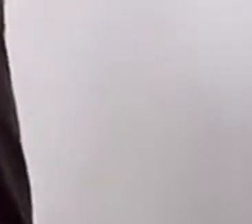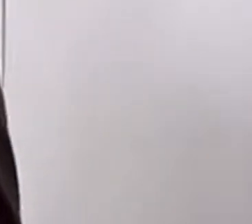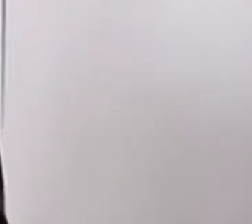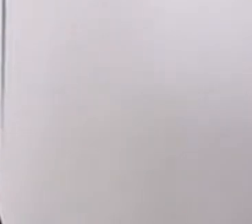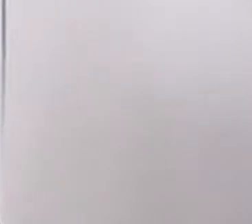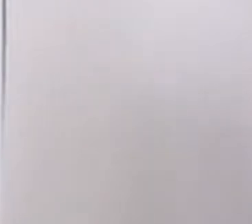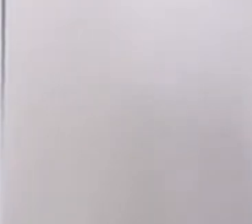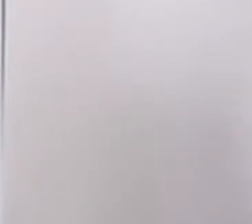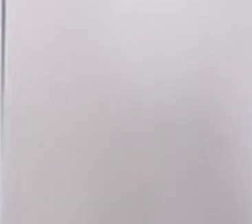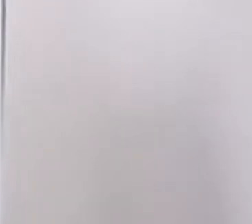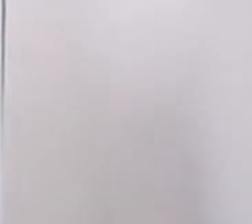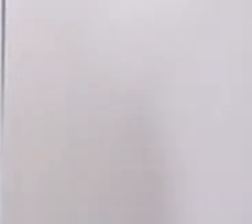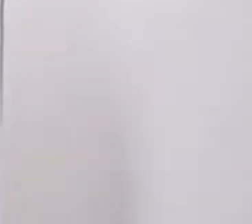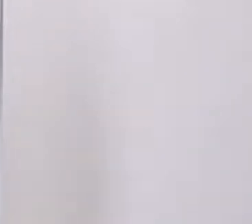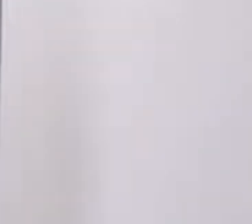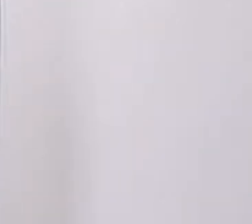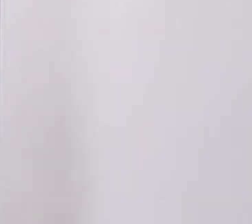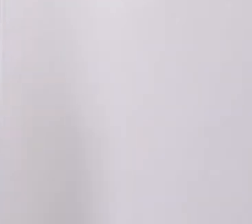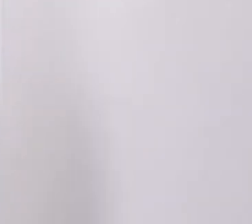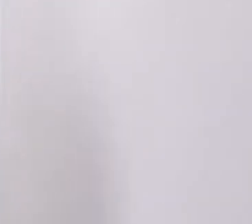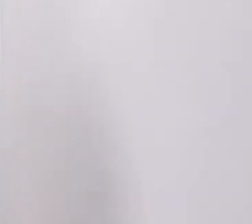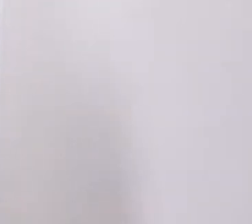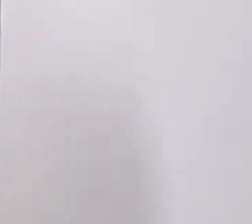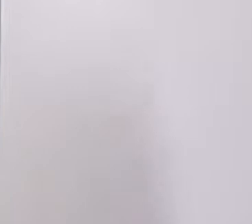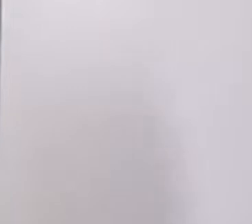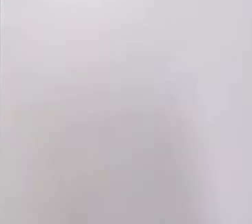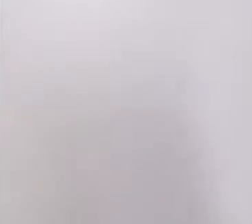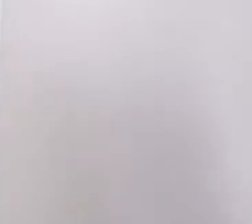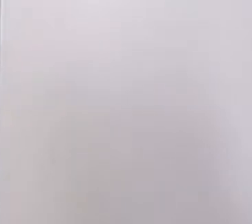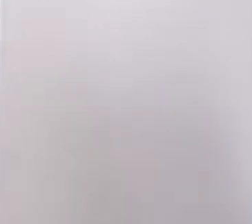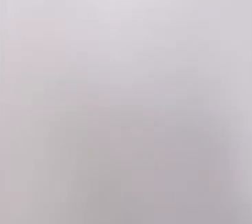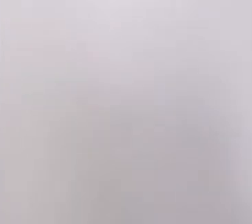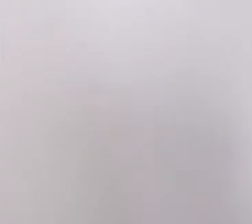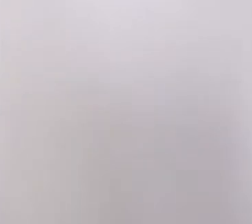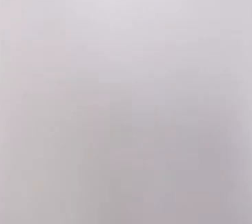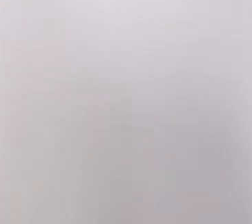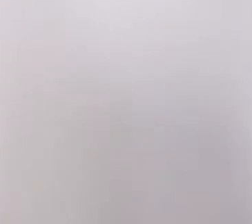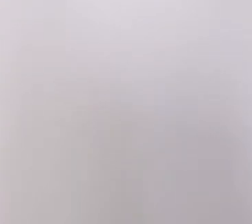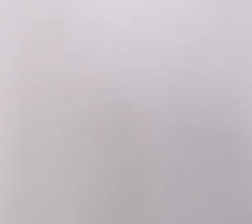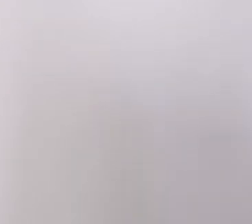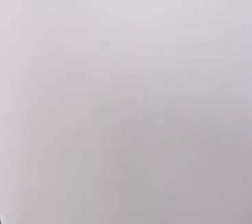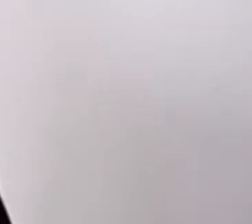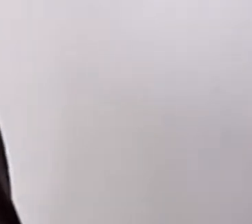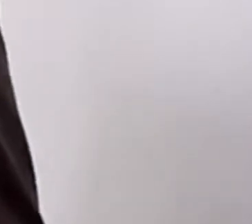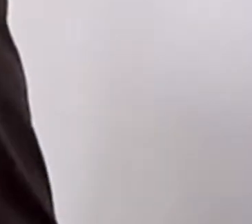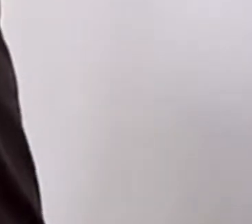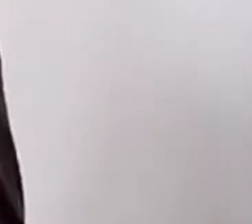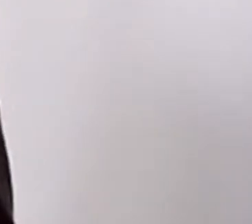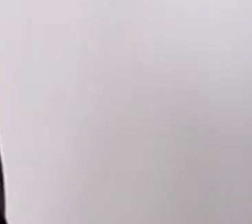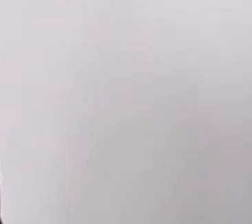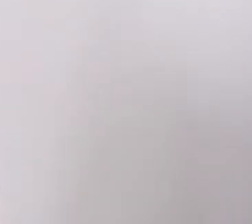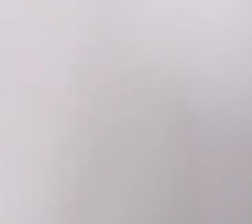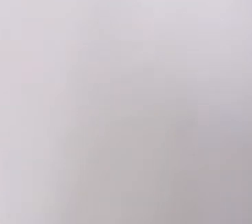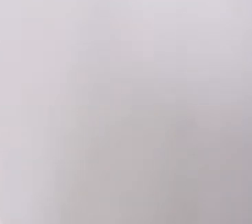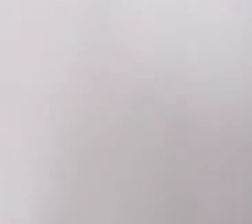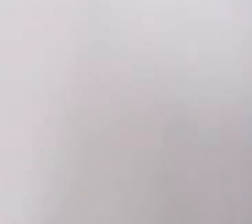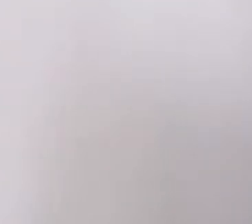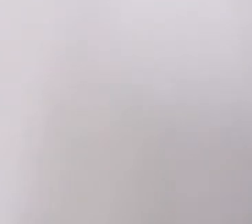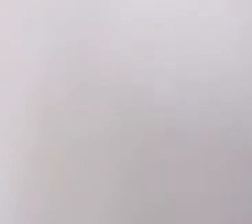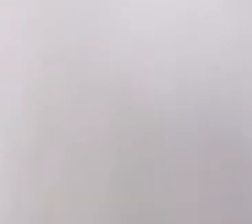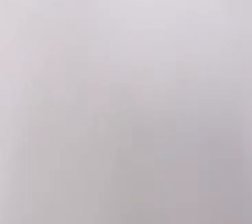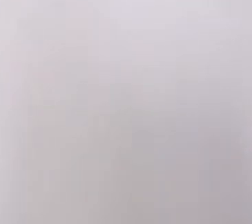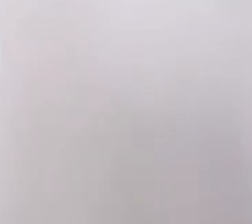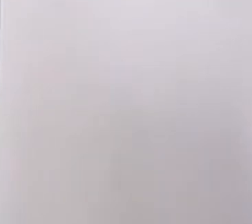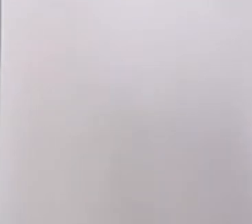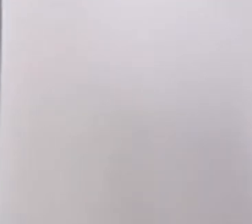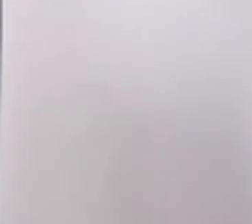the information that we are going to provide National Assembly's respective departments is going to be authentic, is